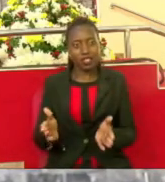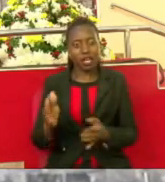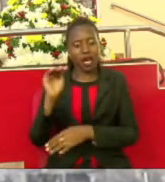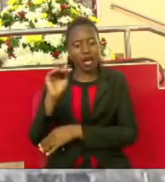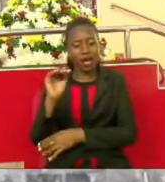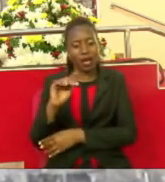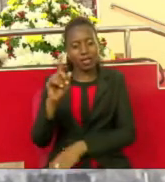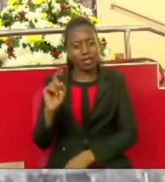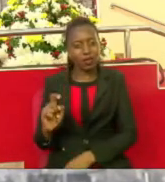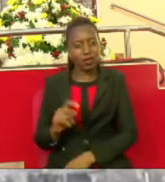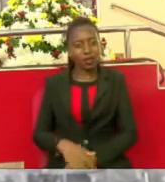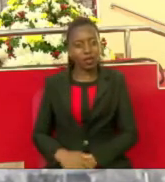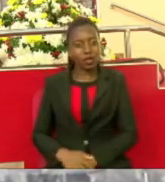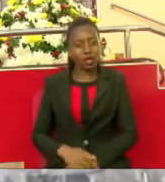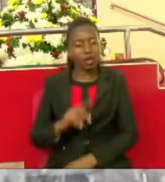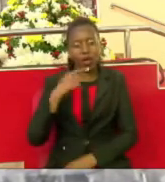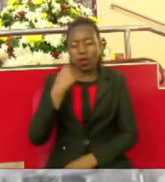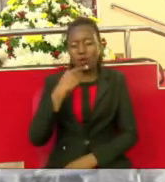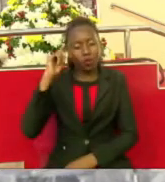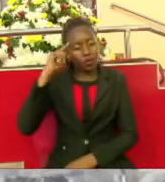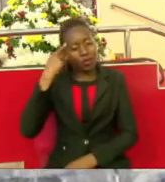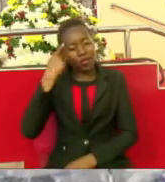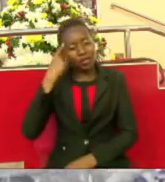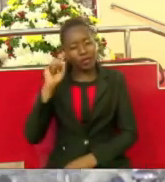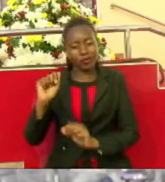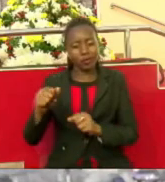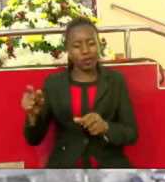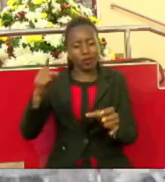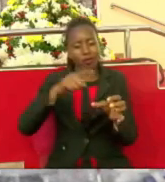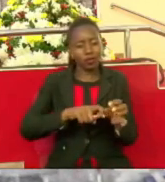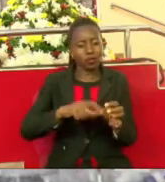There was only one hand up of yours truly.